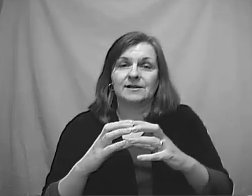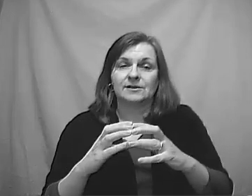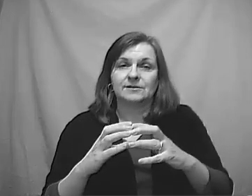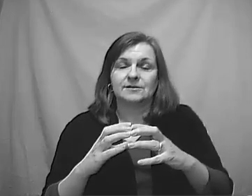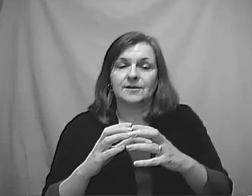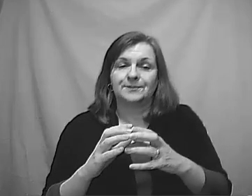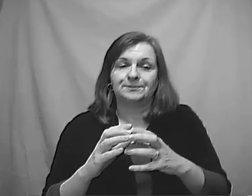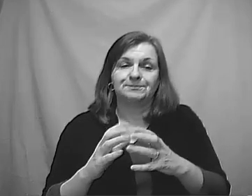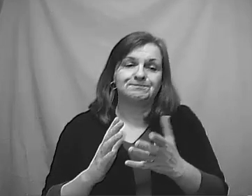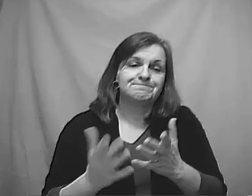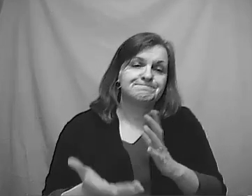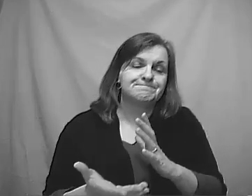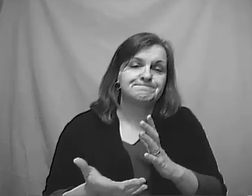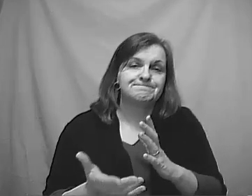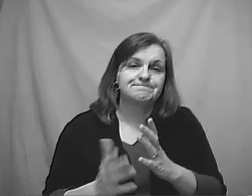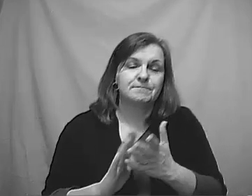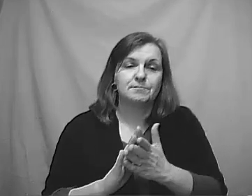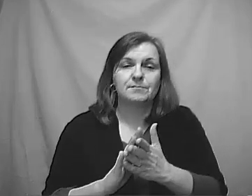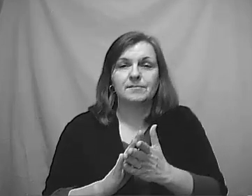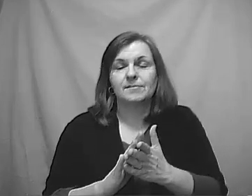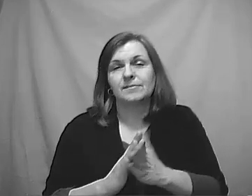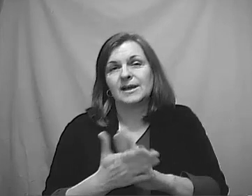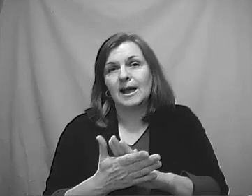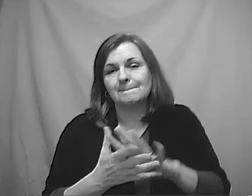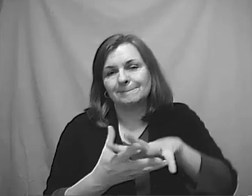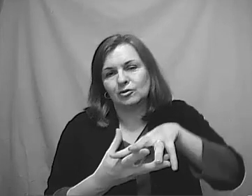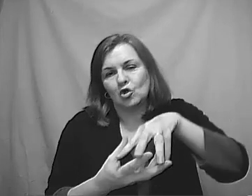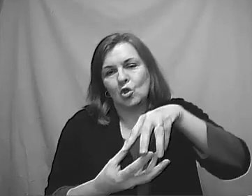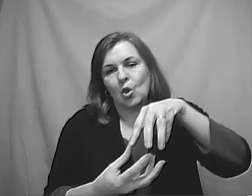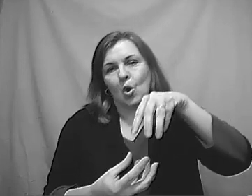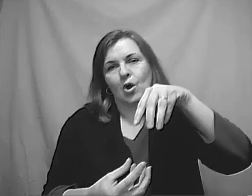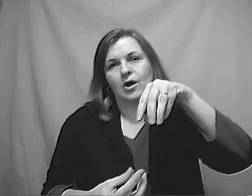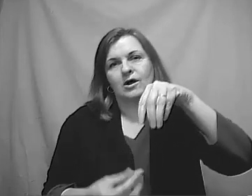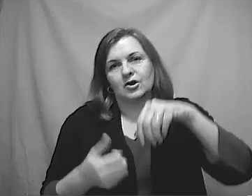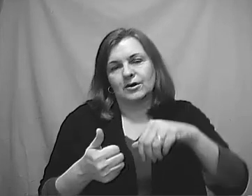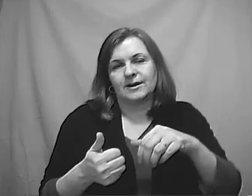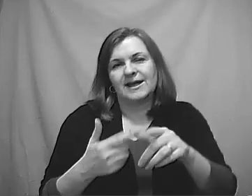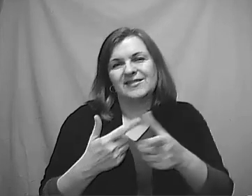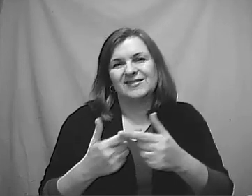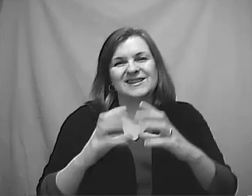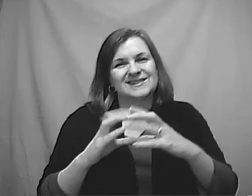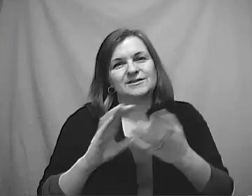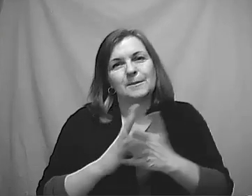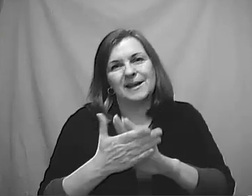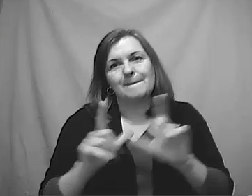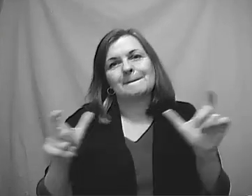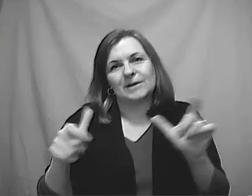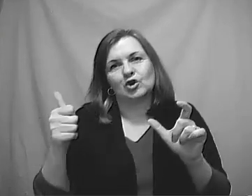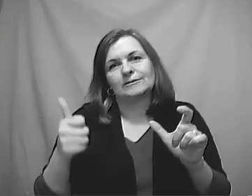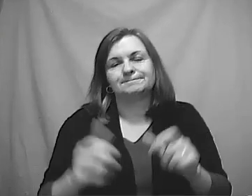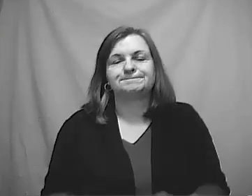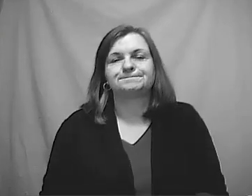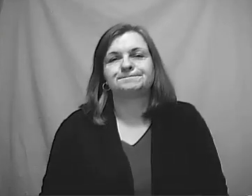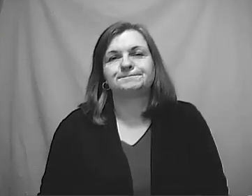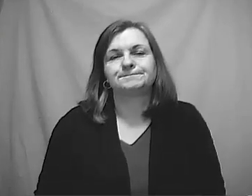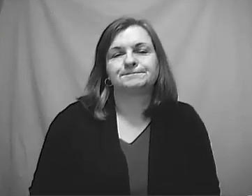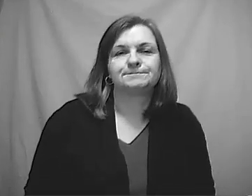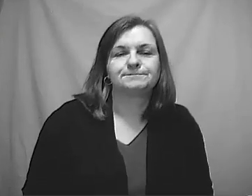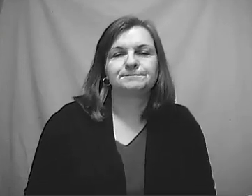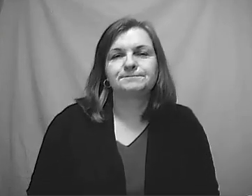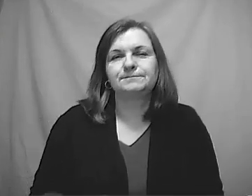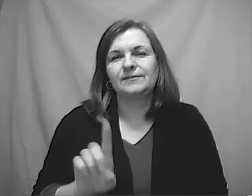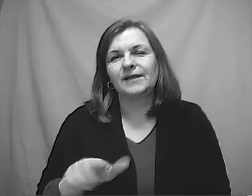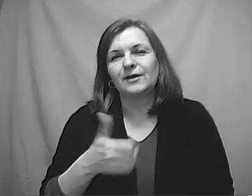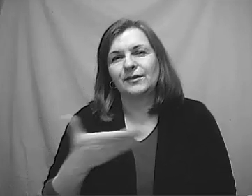the plants go through, the plant cells go through this elongation process. So the cells are simply getting